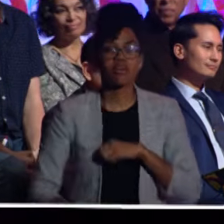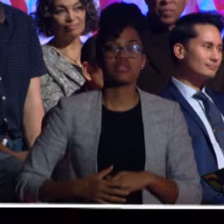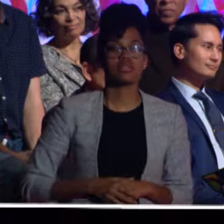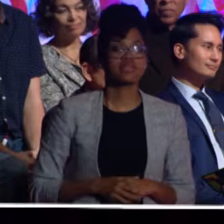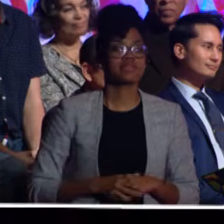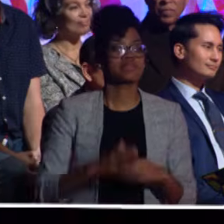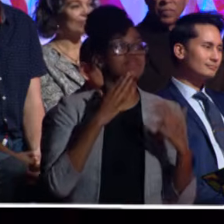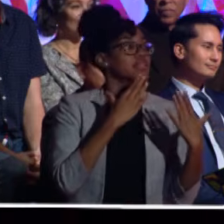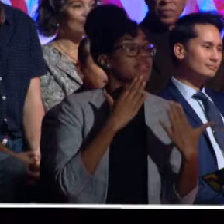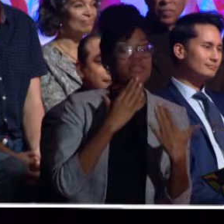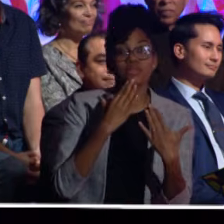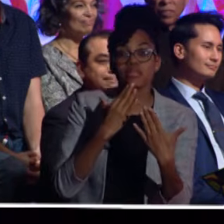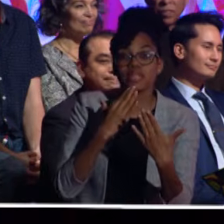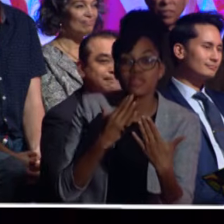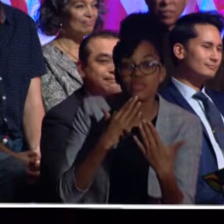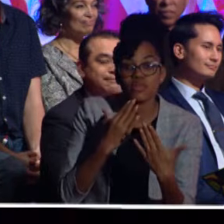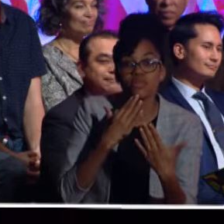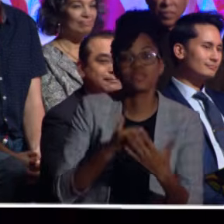Thank you.